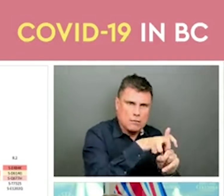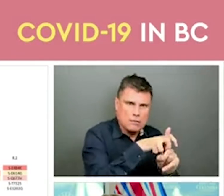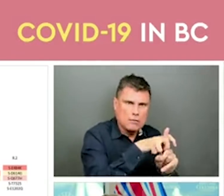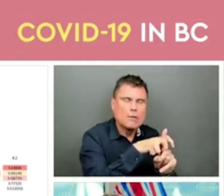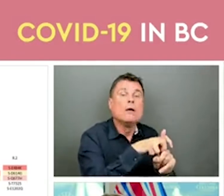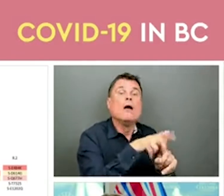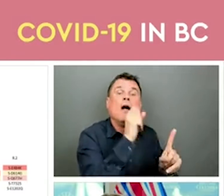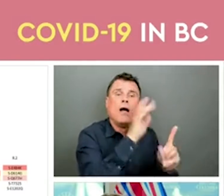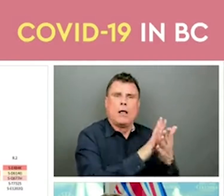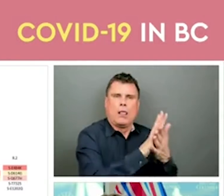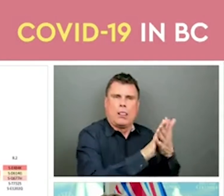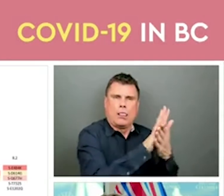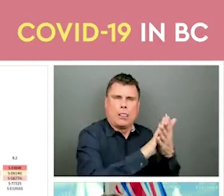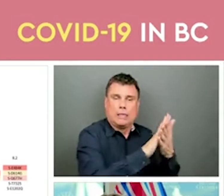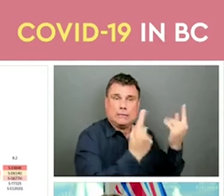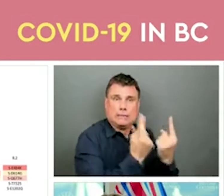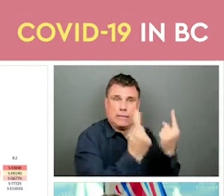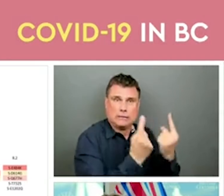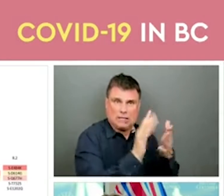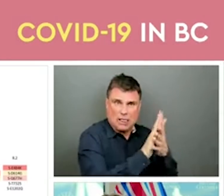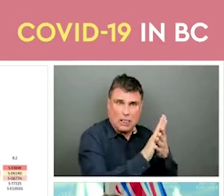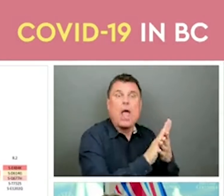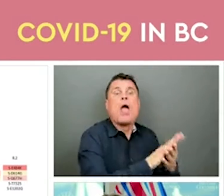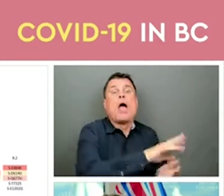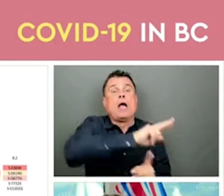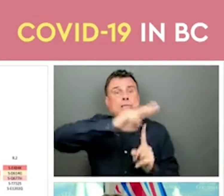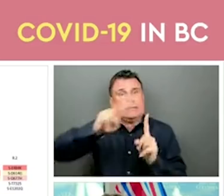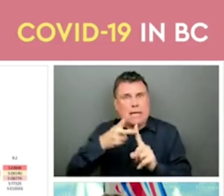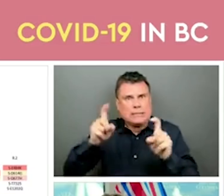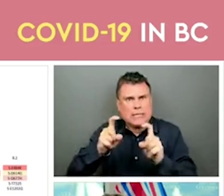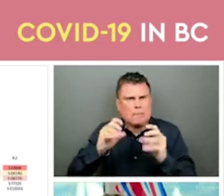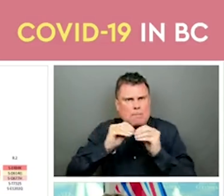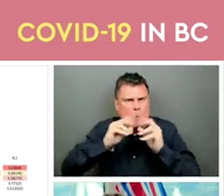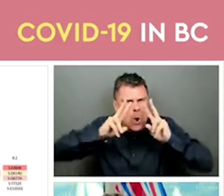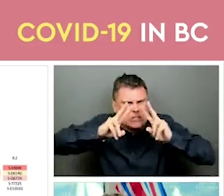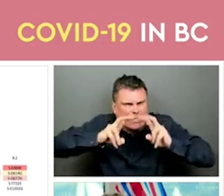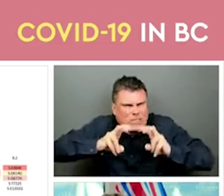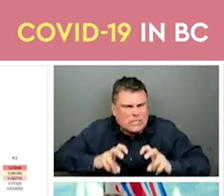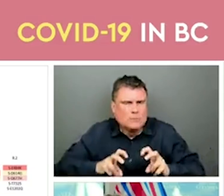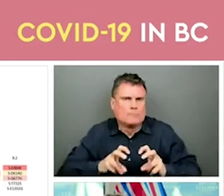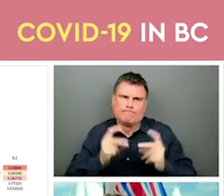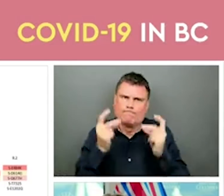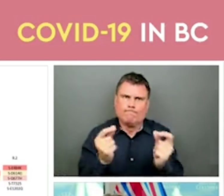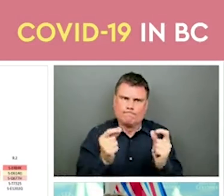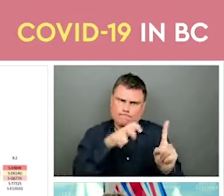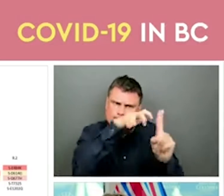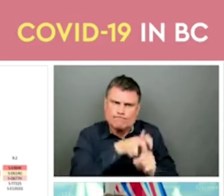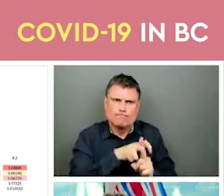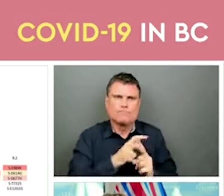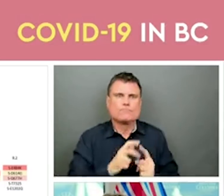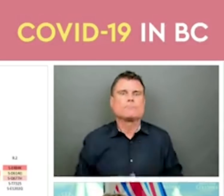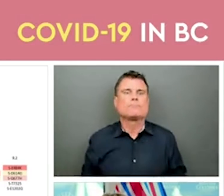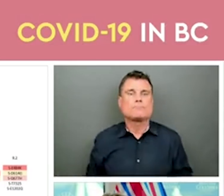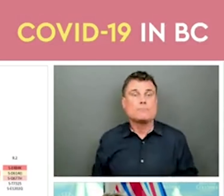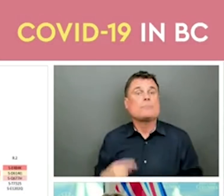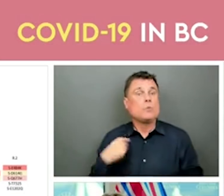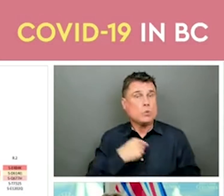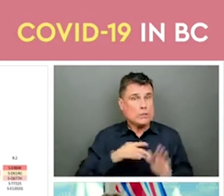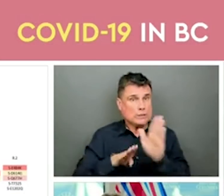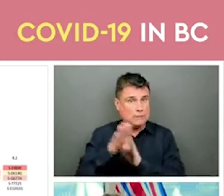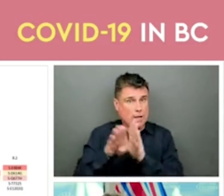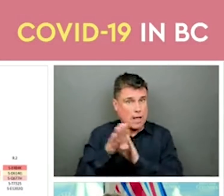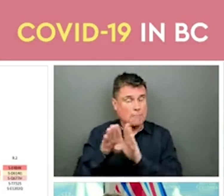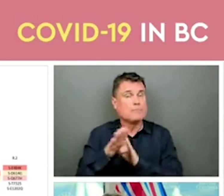In the last few weeks, as we've ramped up our ability to do whole genome sequencing, and as we've developed more and more of